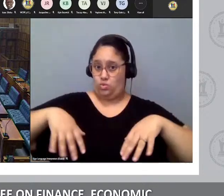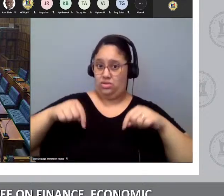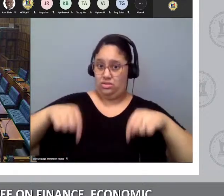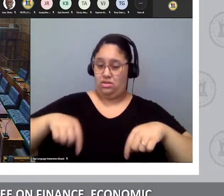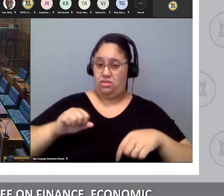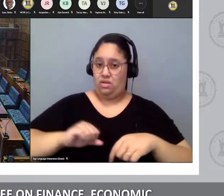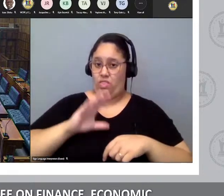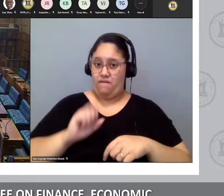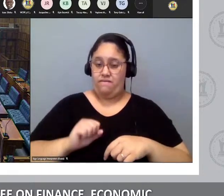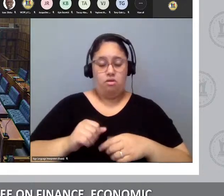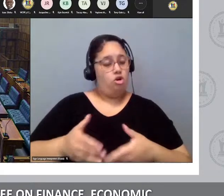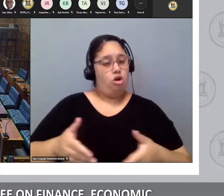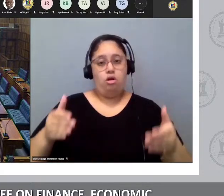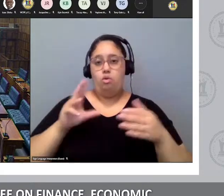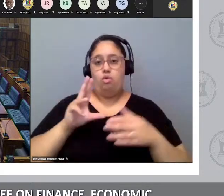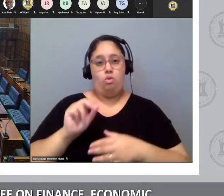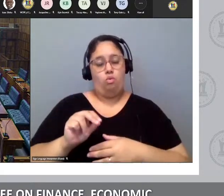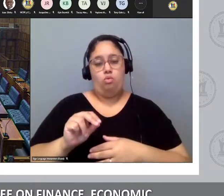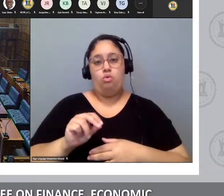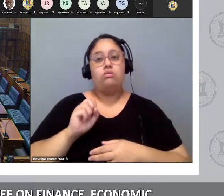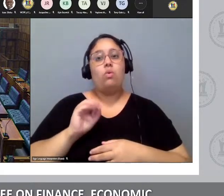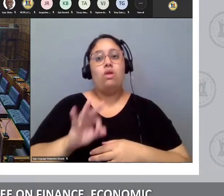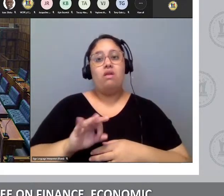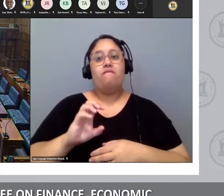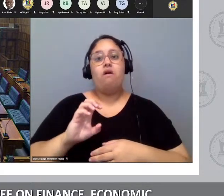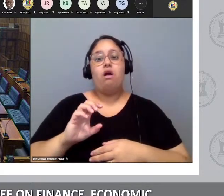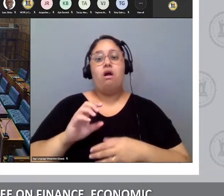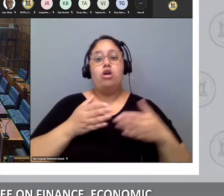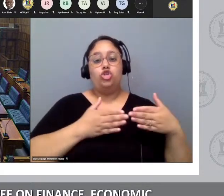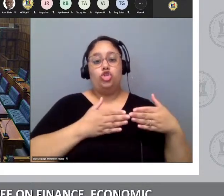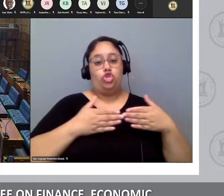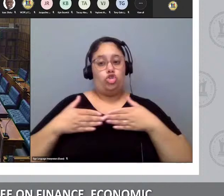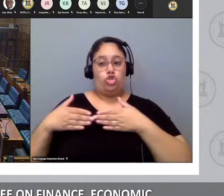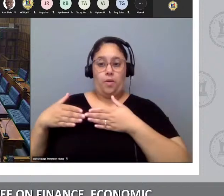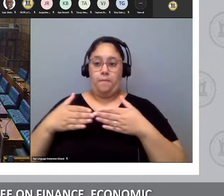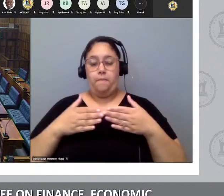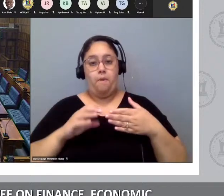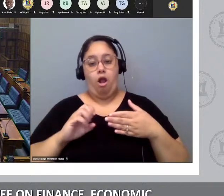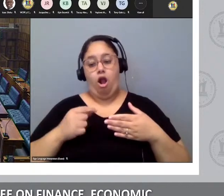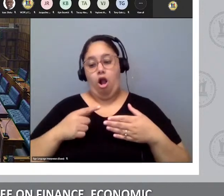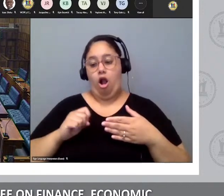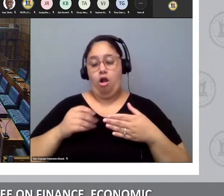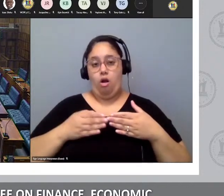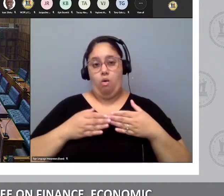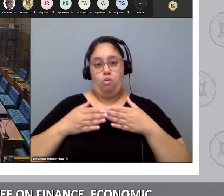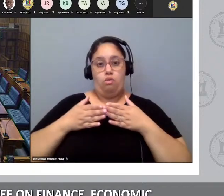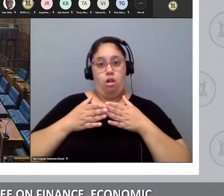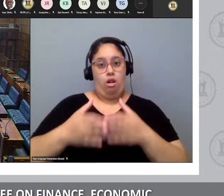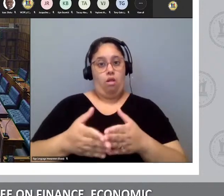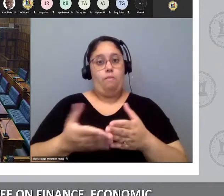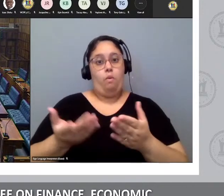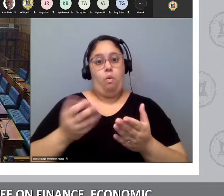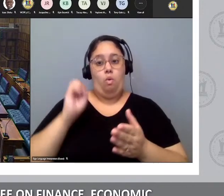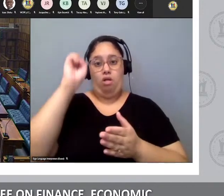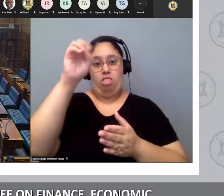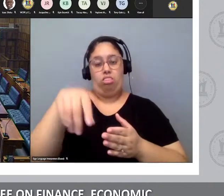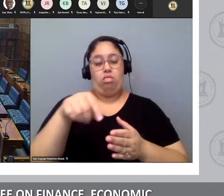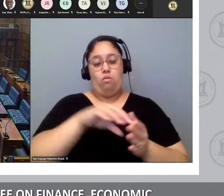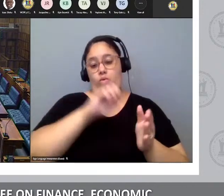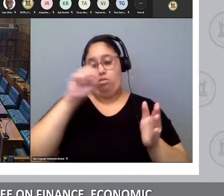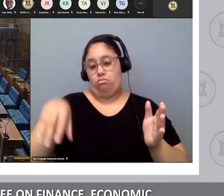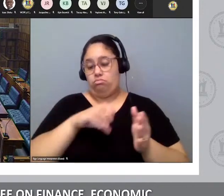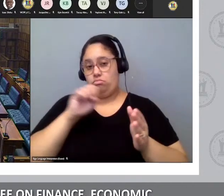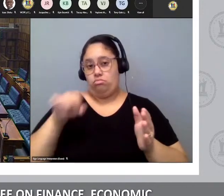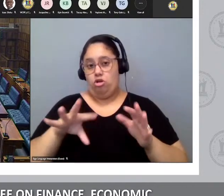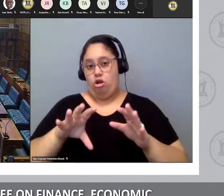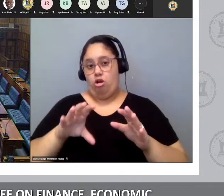Africa no so if a cargo is not discharged or loaded in the port of Cape Town let me